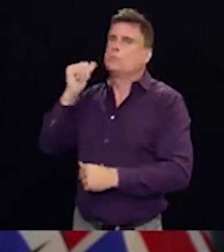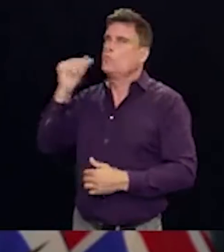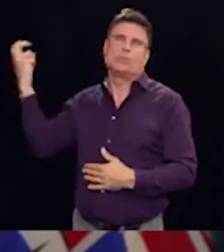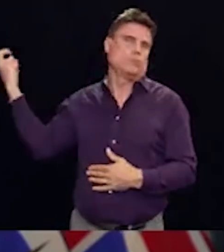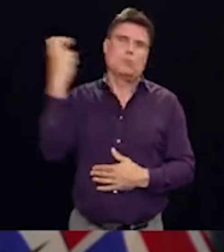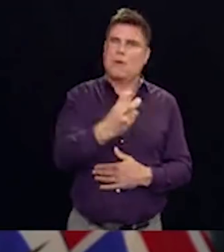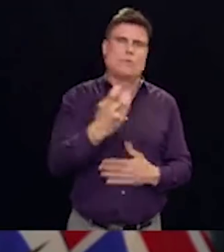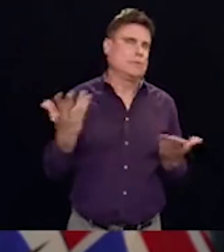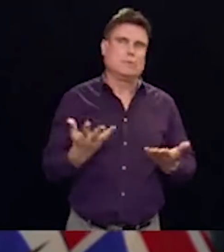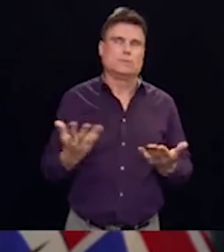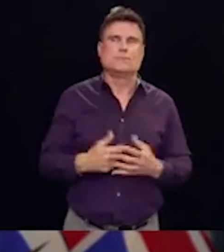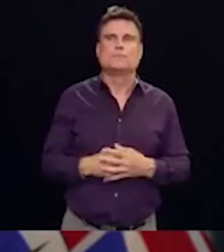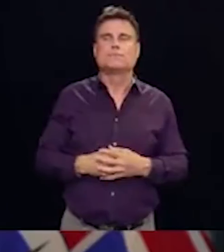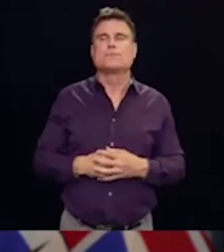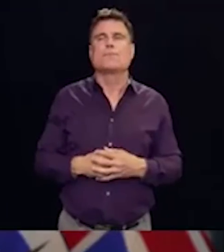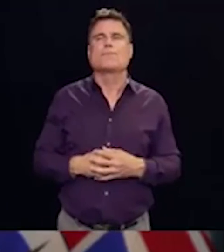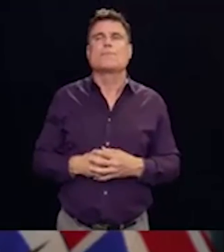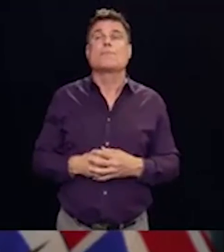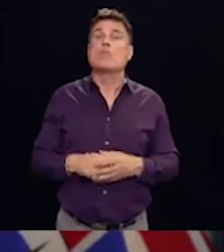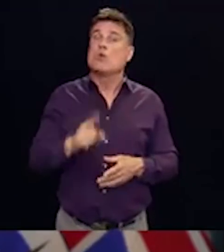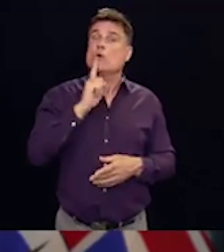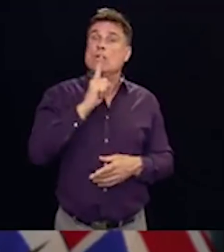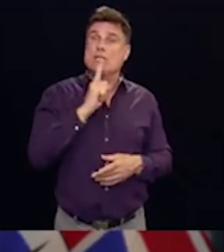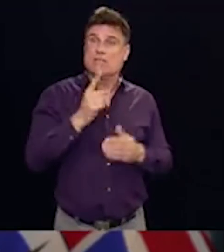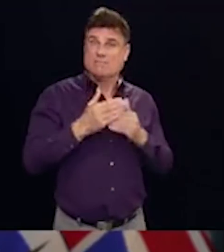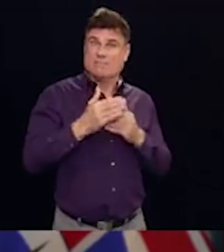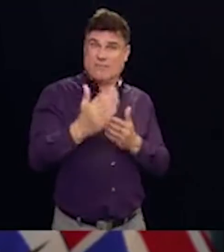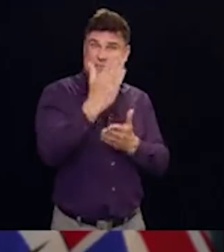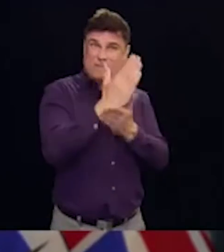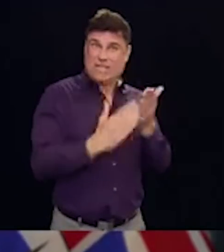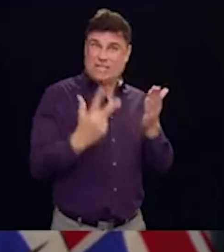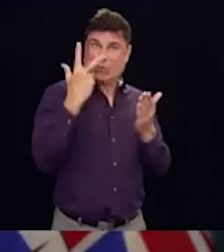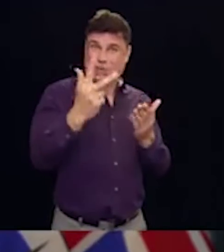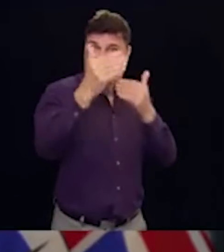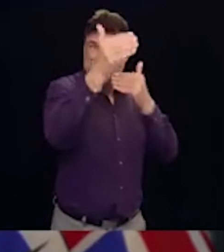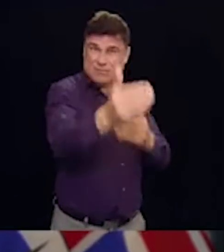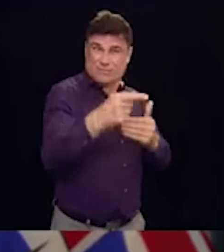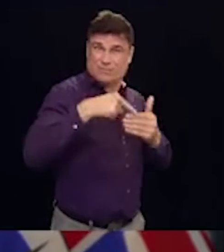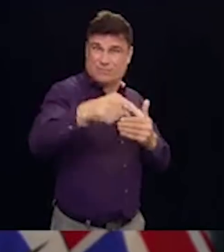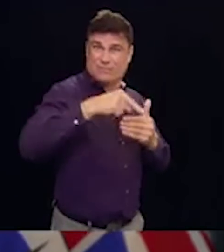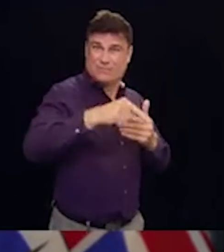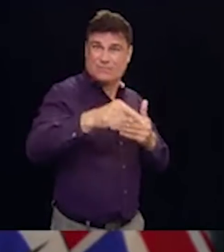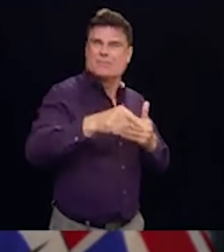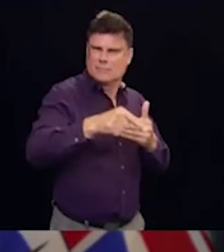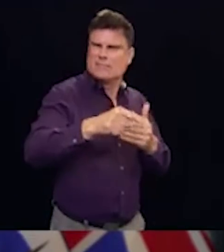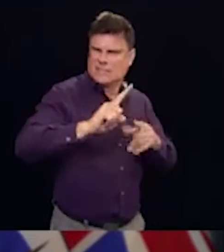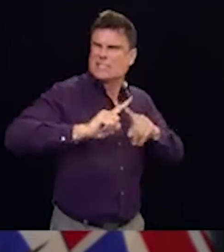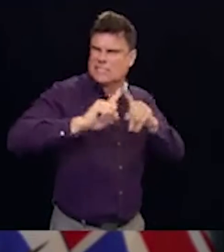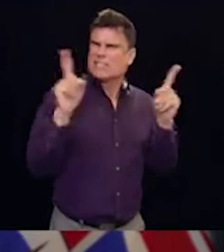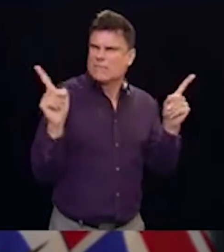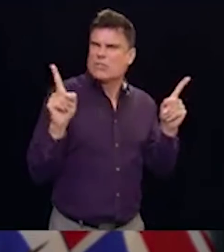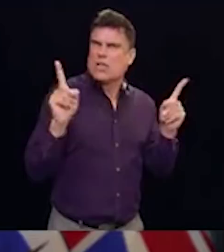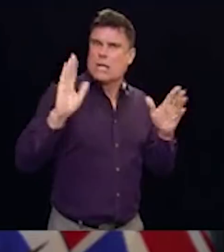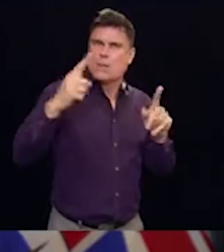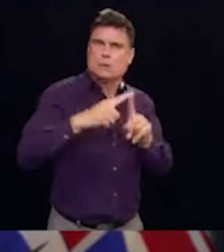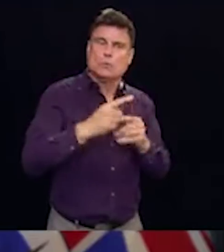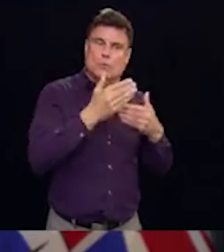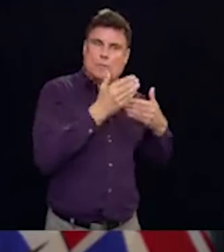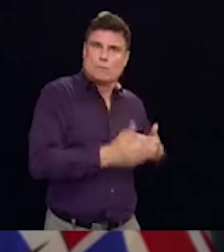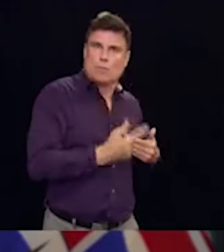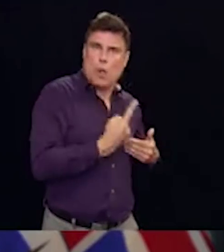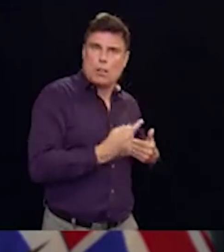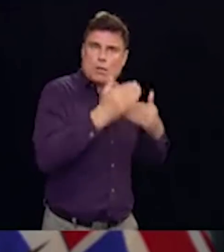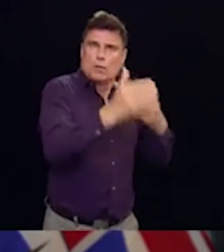how we interact with each other doesn't change. No matter what your summer plans may entail and where you go, where you're from,